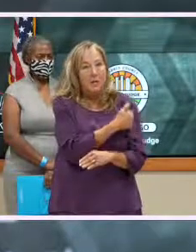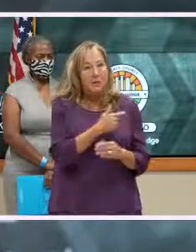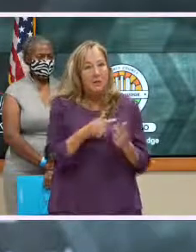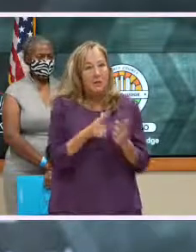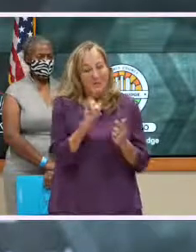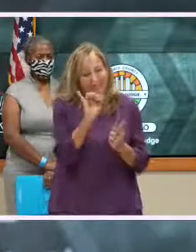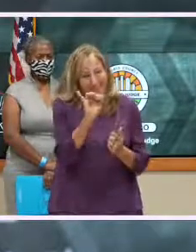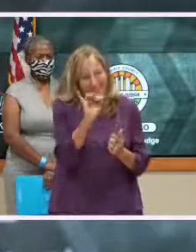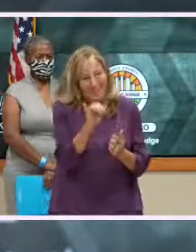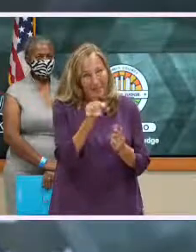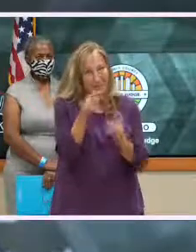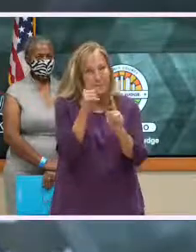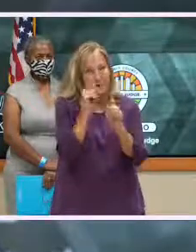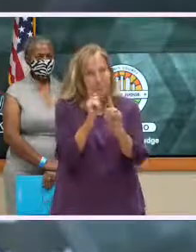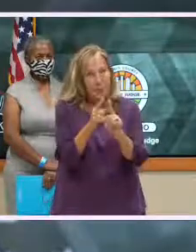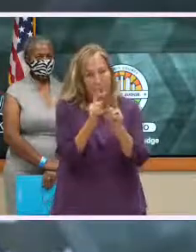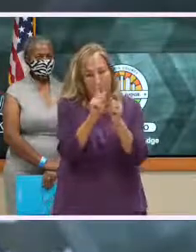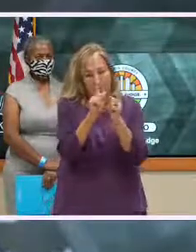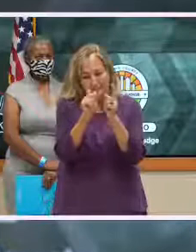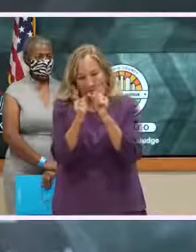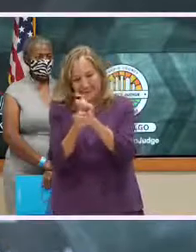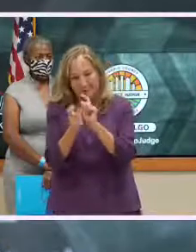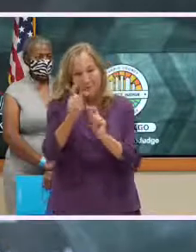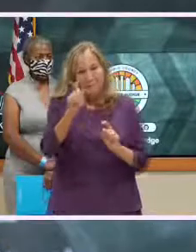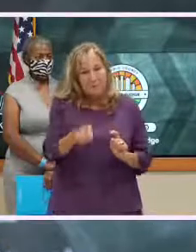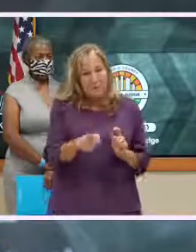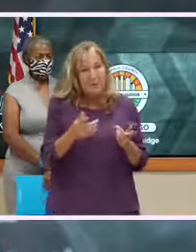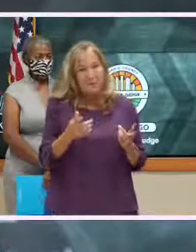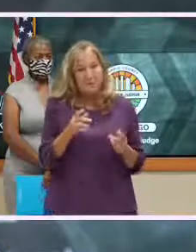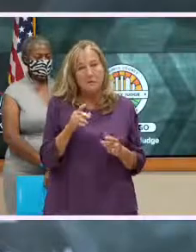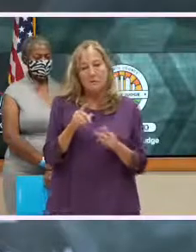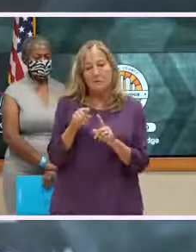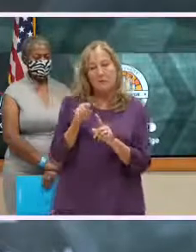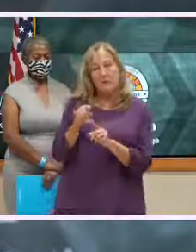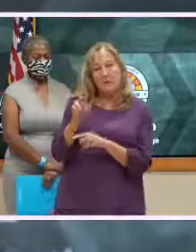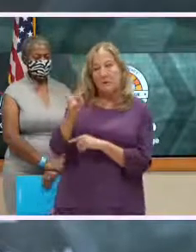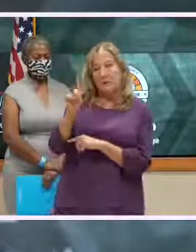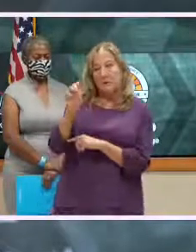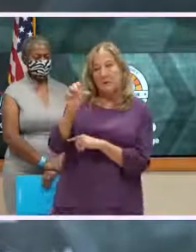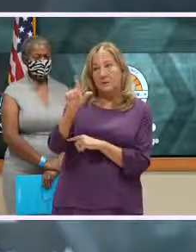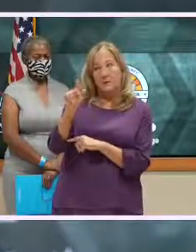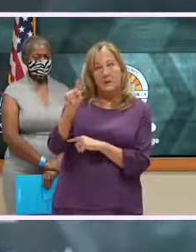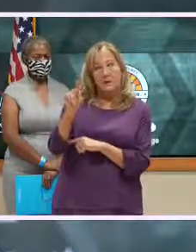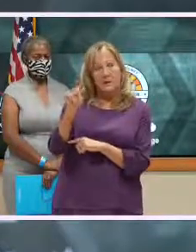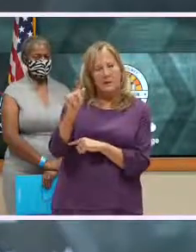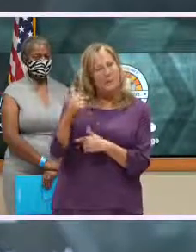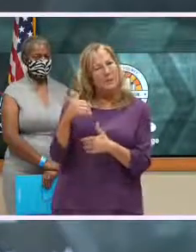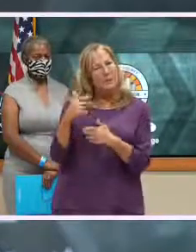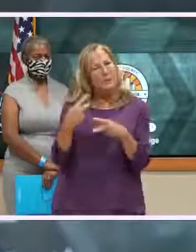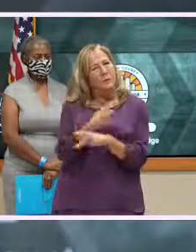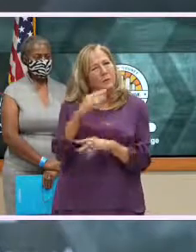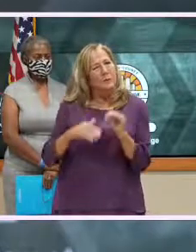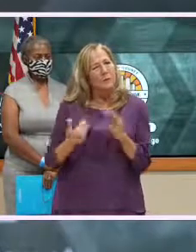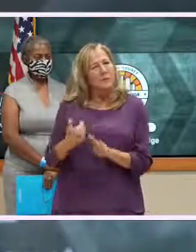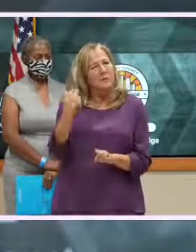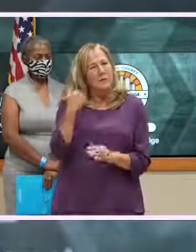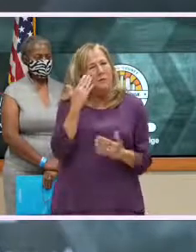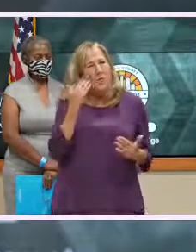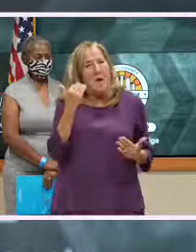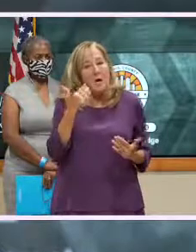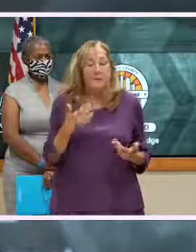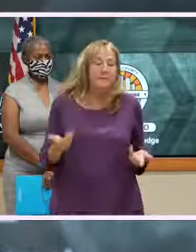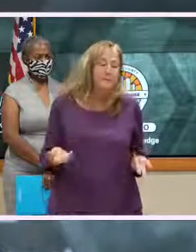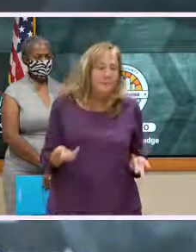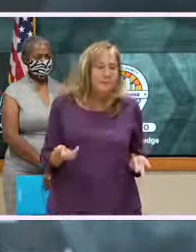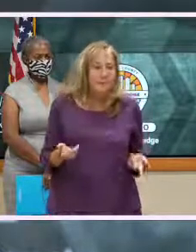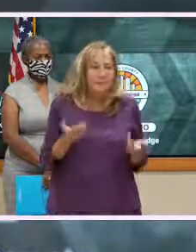fix. You might ask, why is Delta variant so different from the others? We don't really know. There's a preliminary